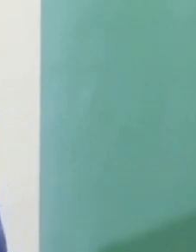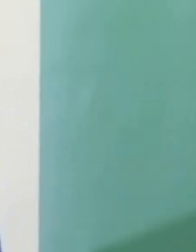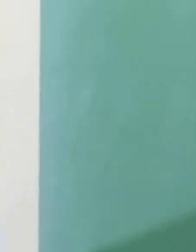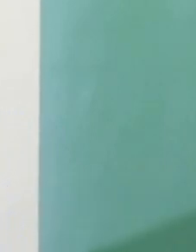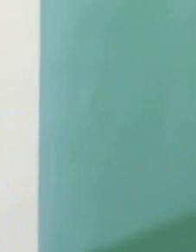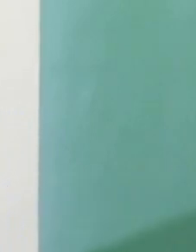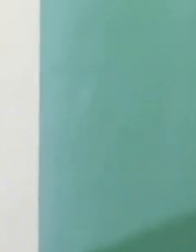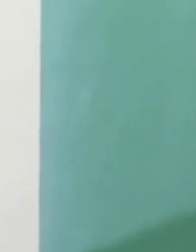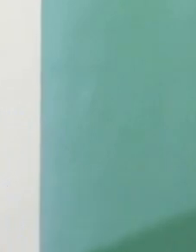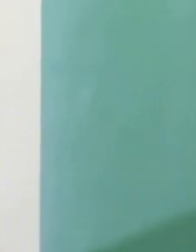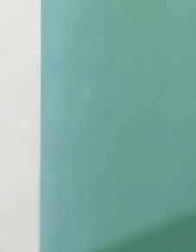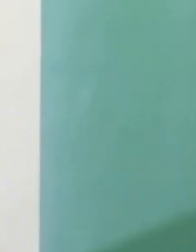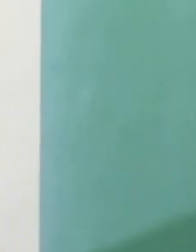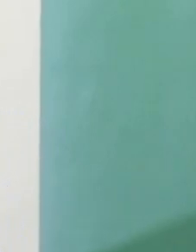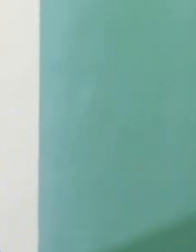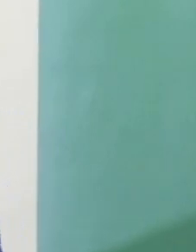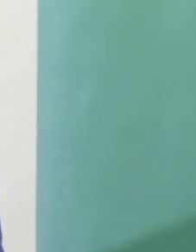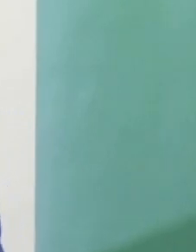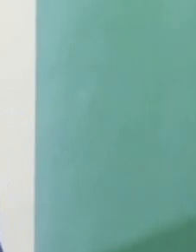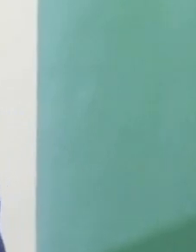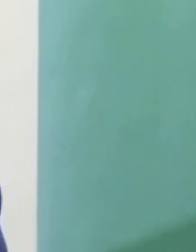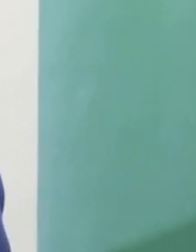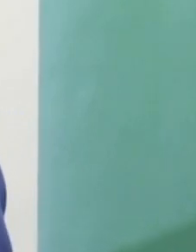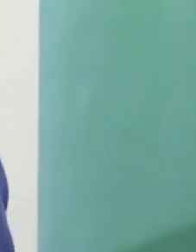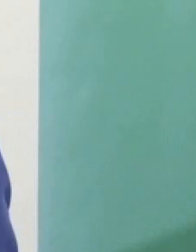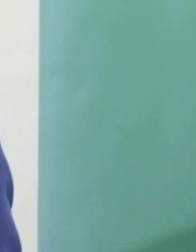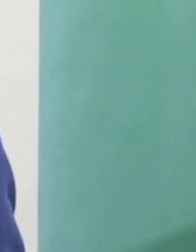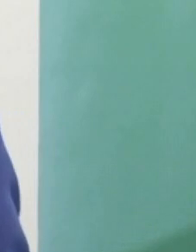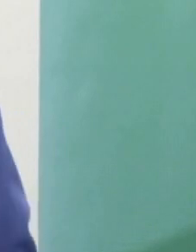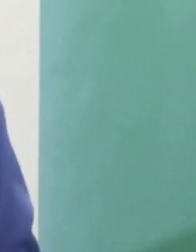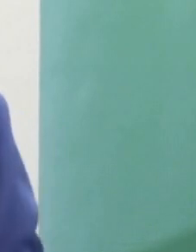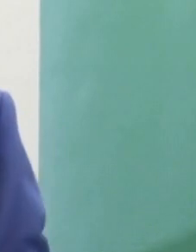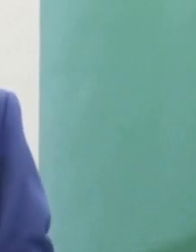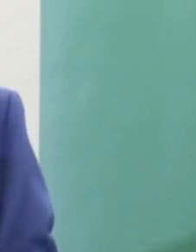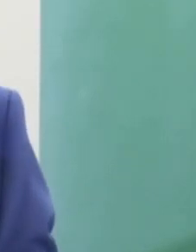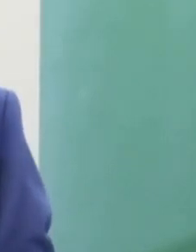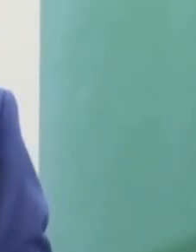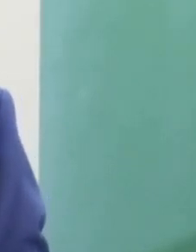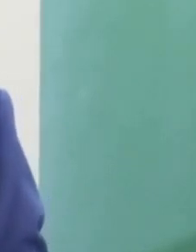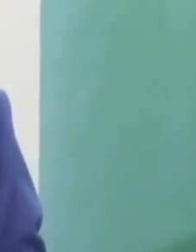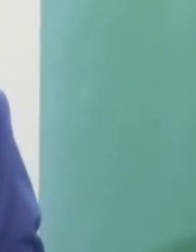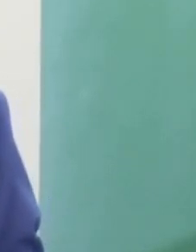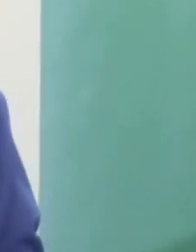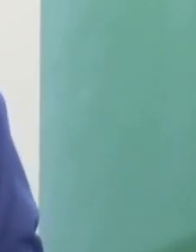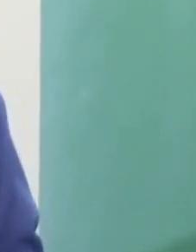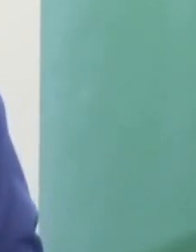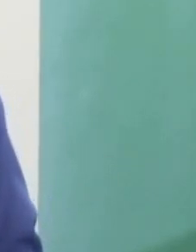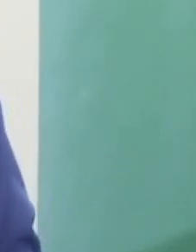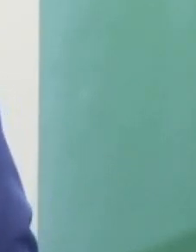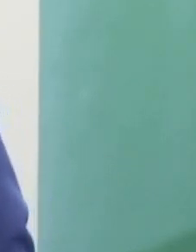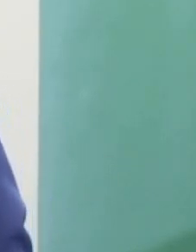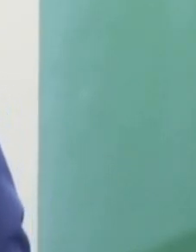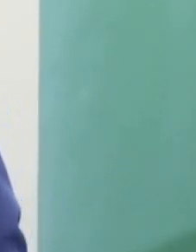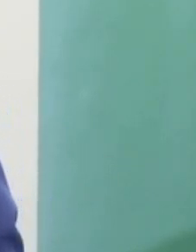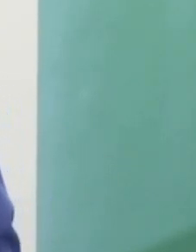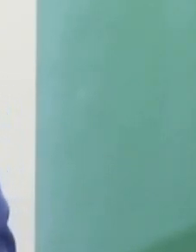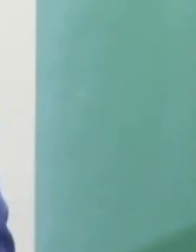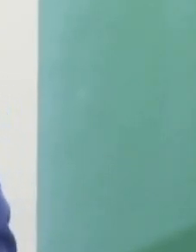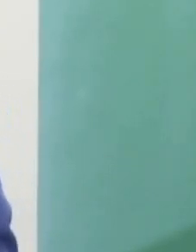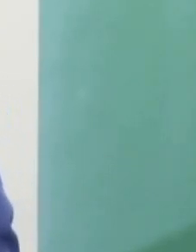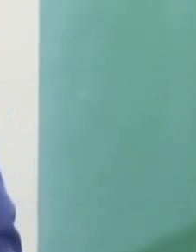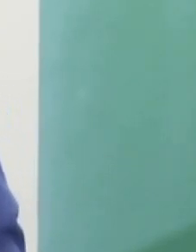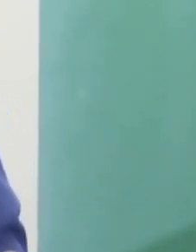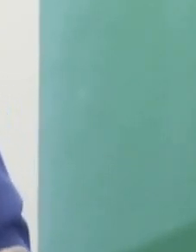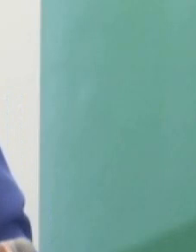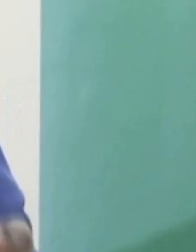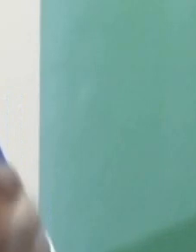To acknowledge also the generosity of National Research Foundation for providing this